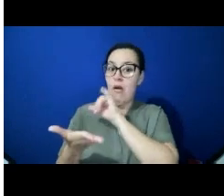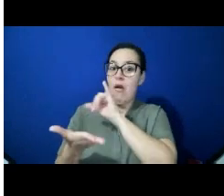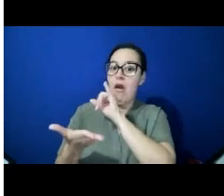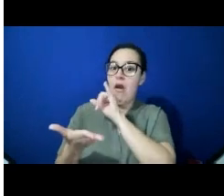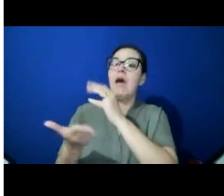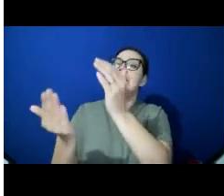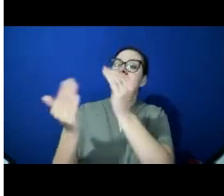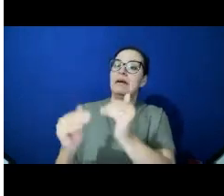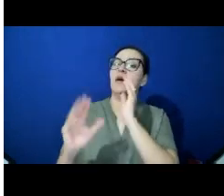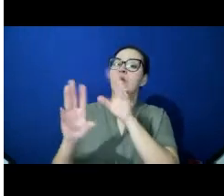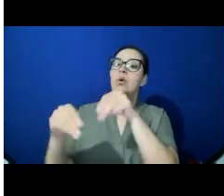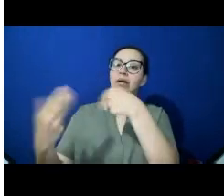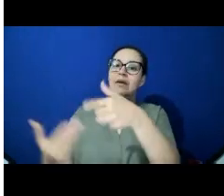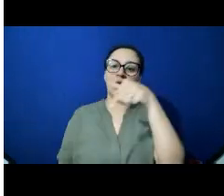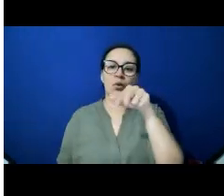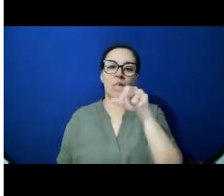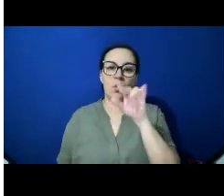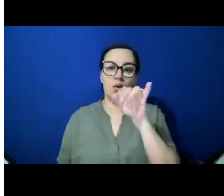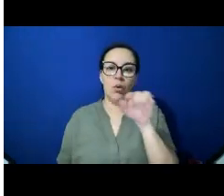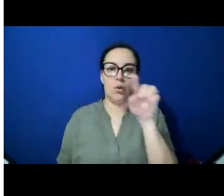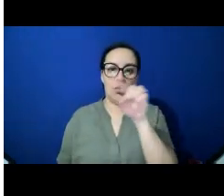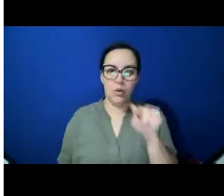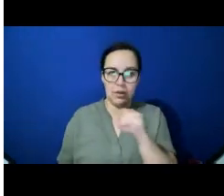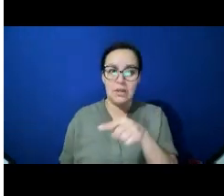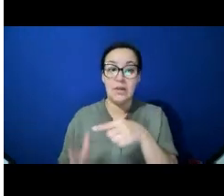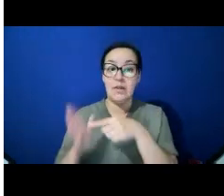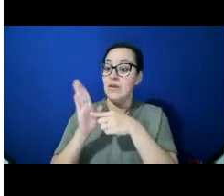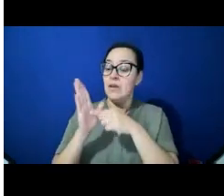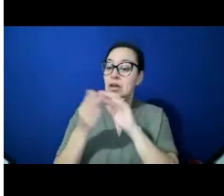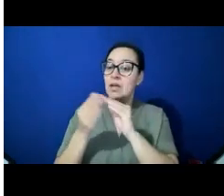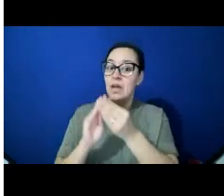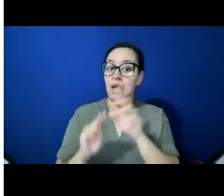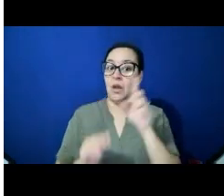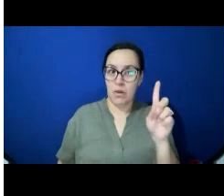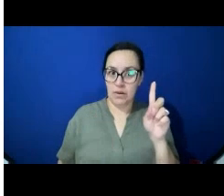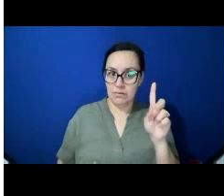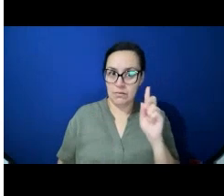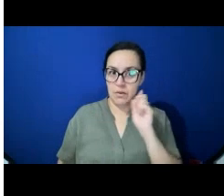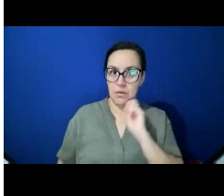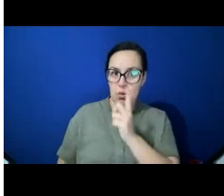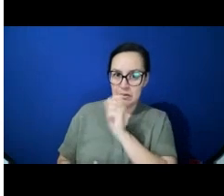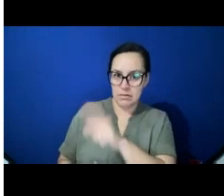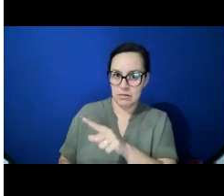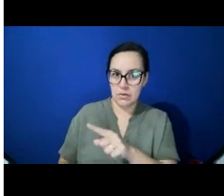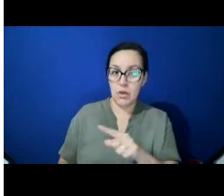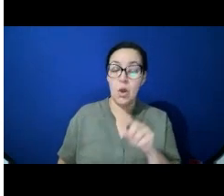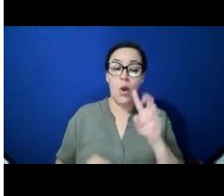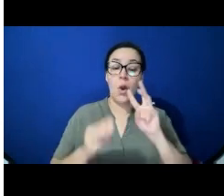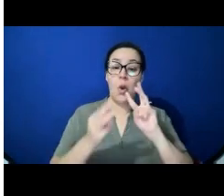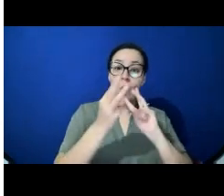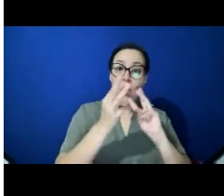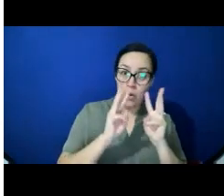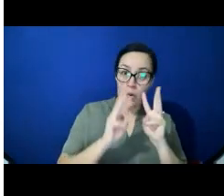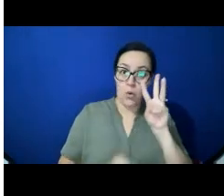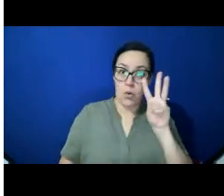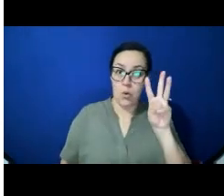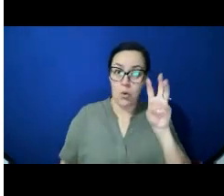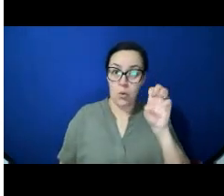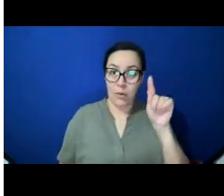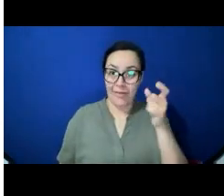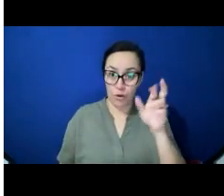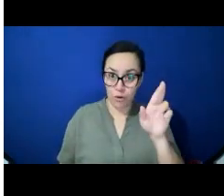It's abre la lección an 1 es example cuál for es la lesson diferencia 1 entre el is what's the clima, main difference o sea, between entre el weather weather y el climate. El and clima climate.